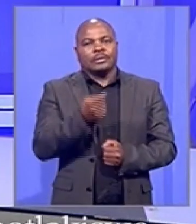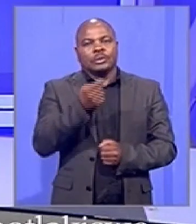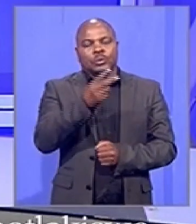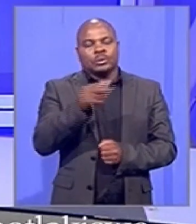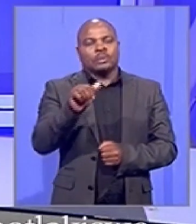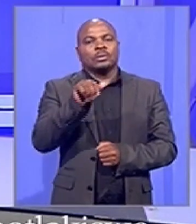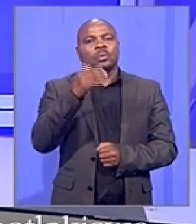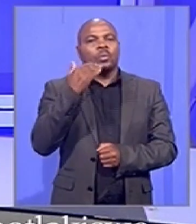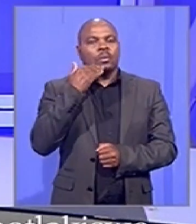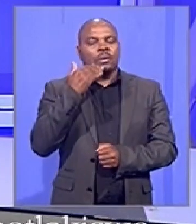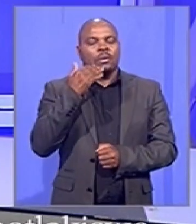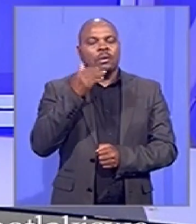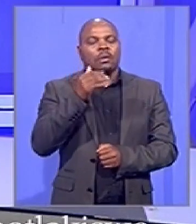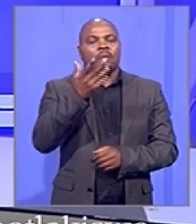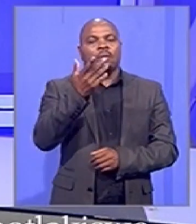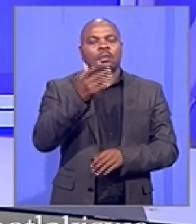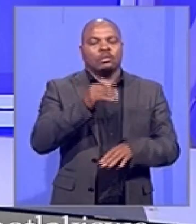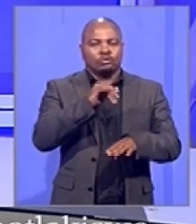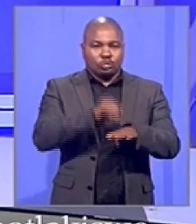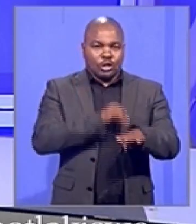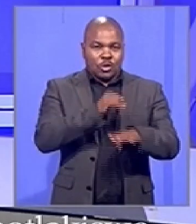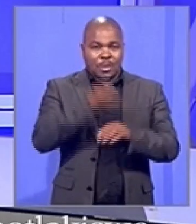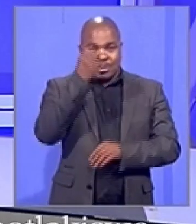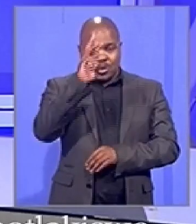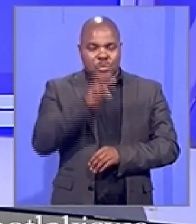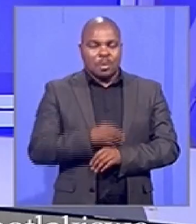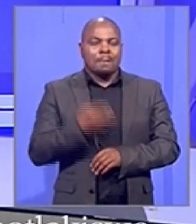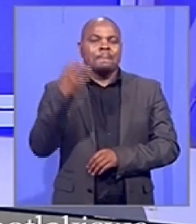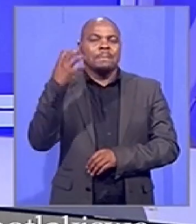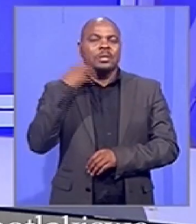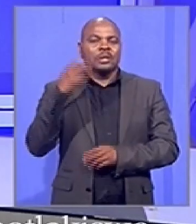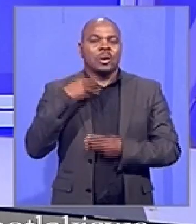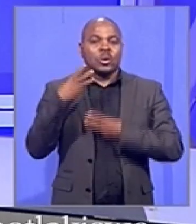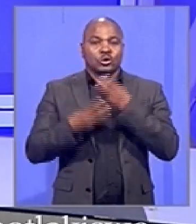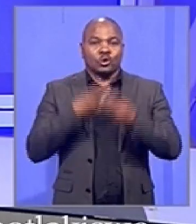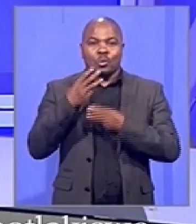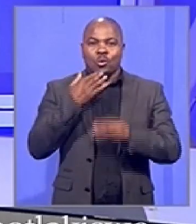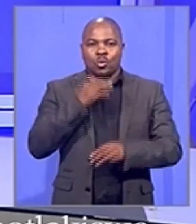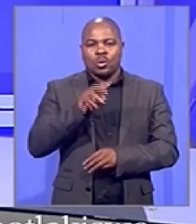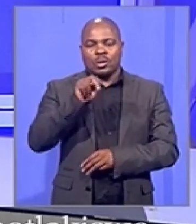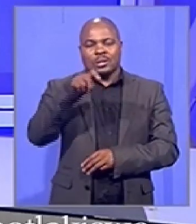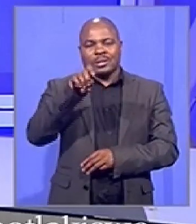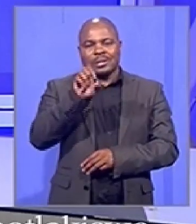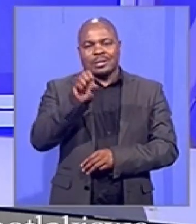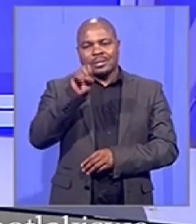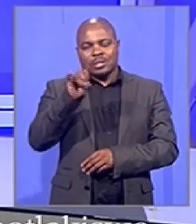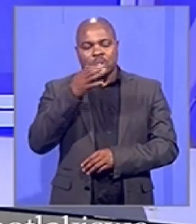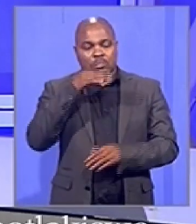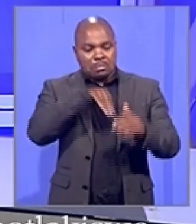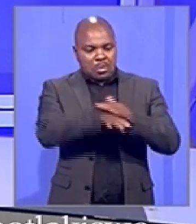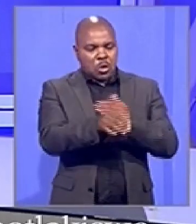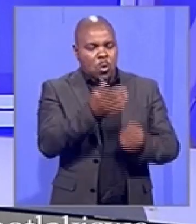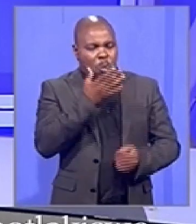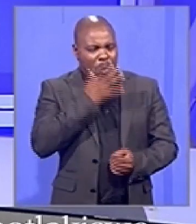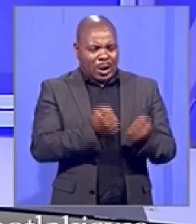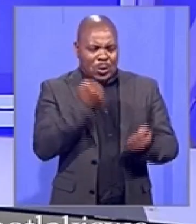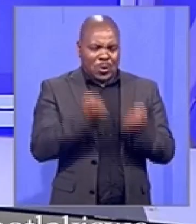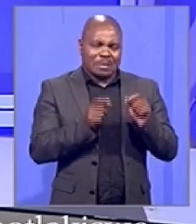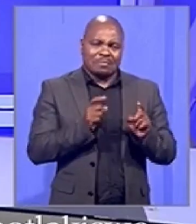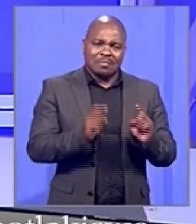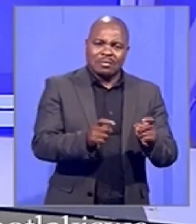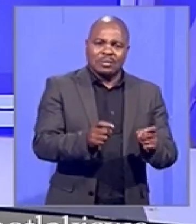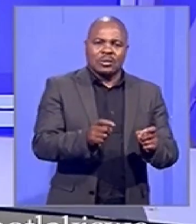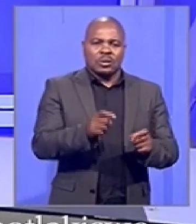lekgotla le phamela Pretoria. Letona la mesebetsi Thulas Nxesi le ile kgotla mo le batla hore nyewe ena e sebetswe ka potlako mo le batlang